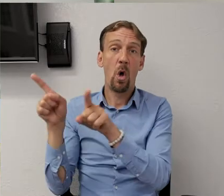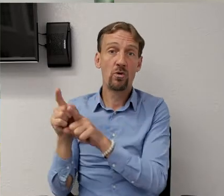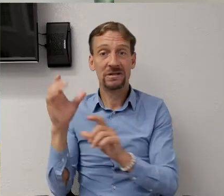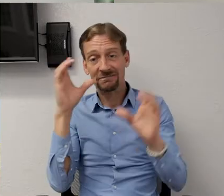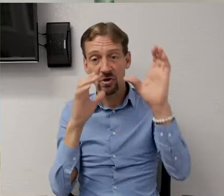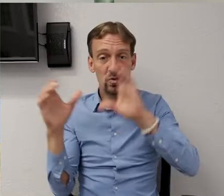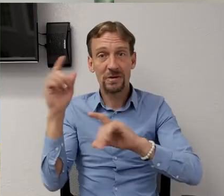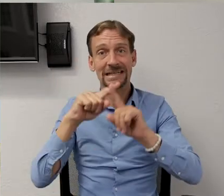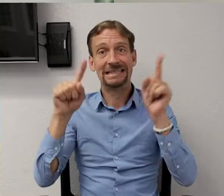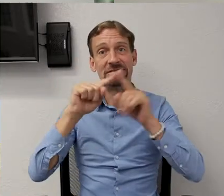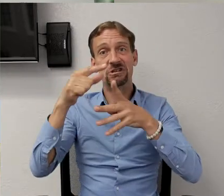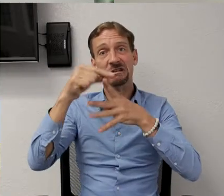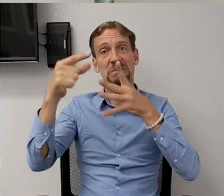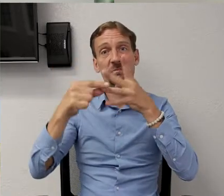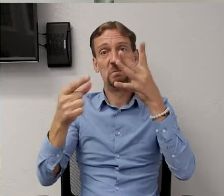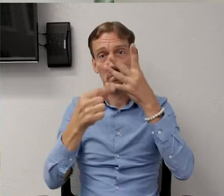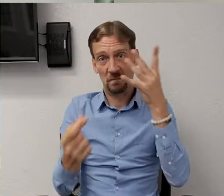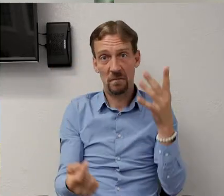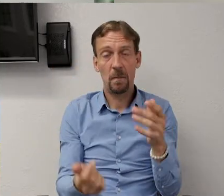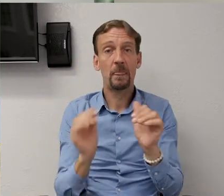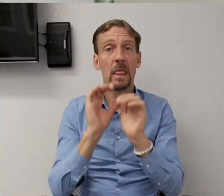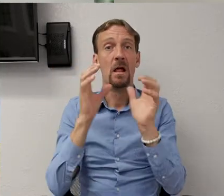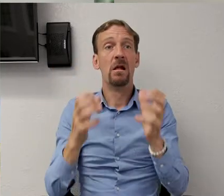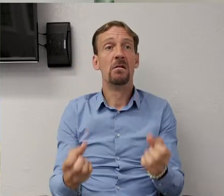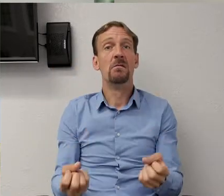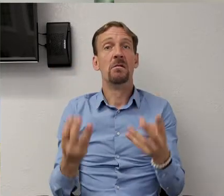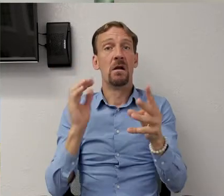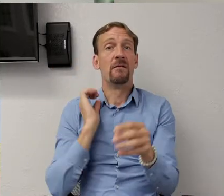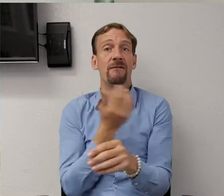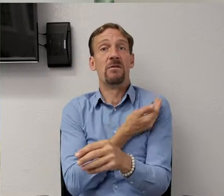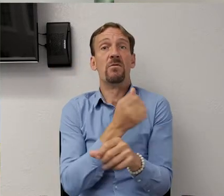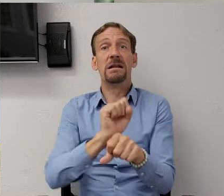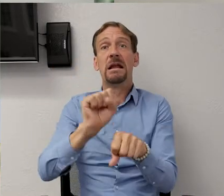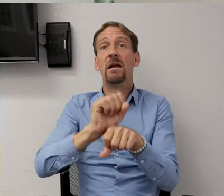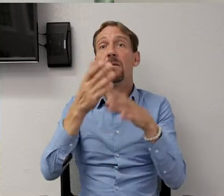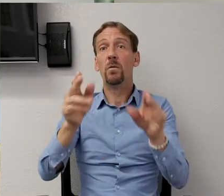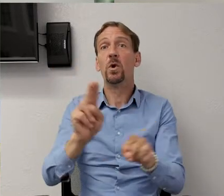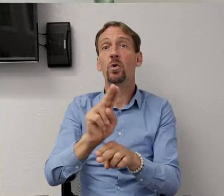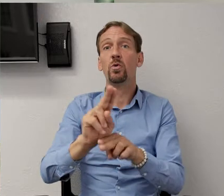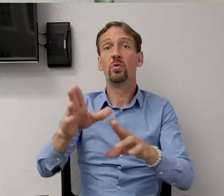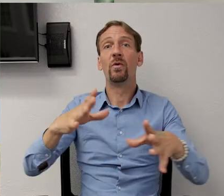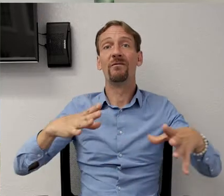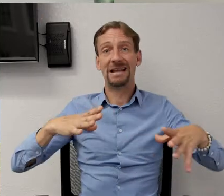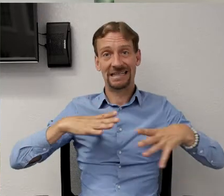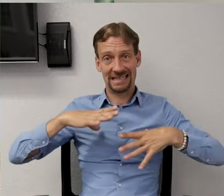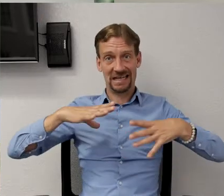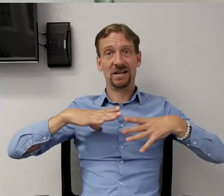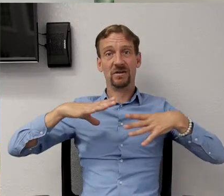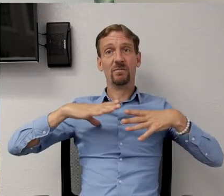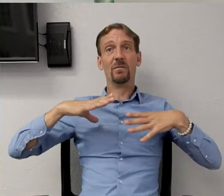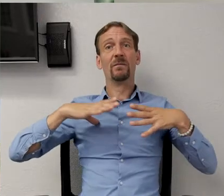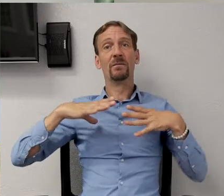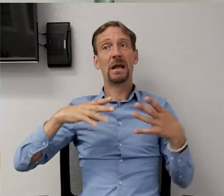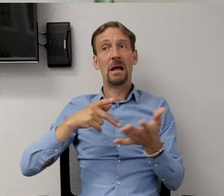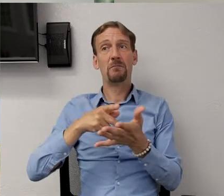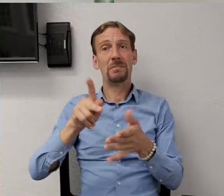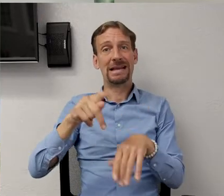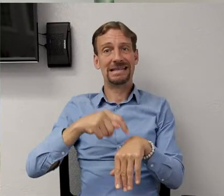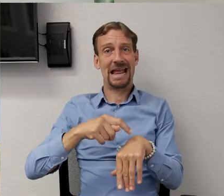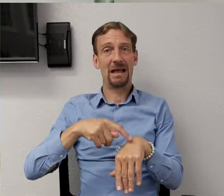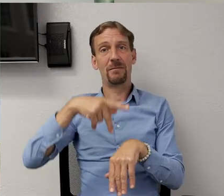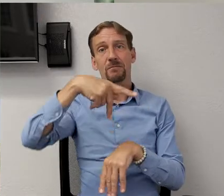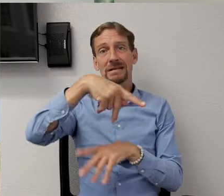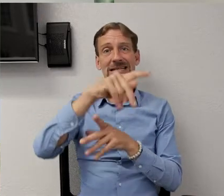possible options. You know, a lot of our employees are using their vacation banks, their what we call, you know, paid time off,